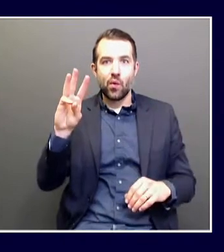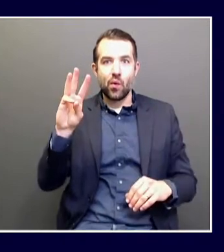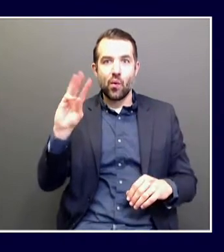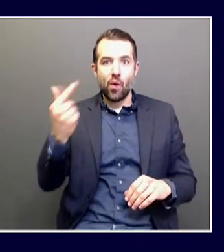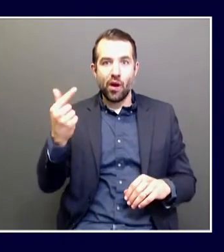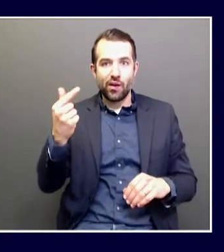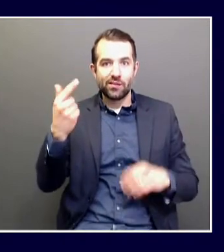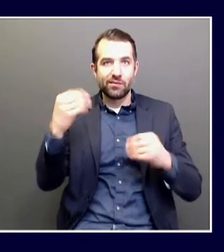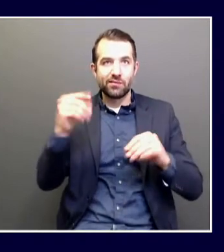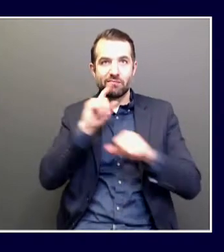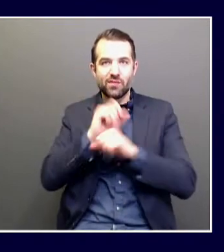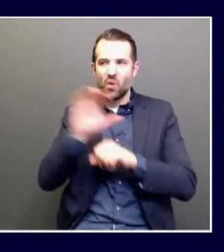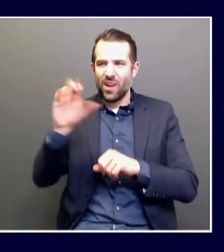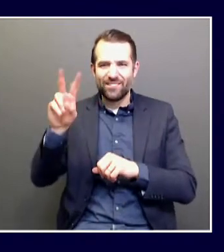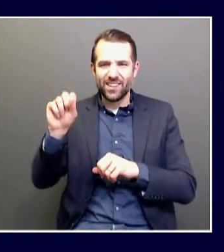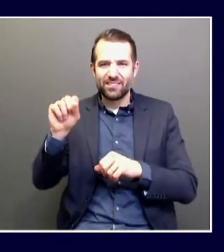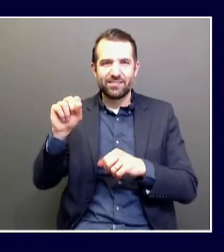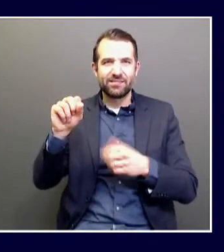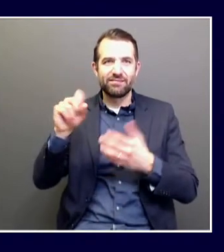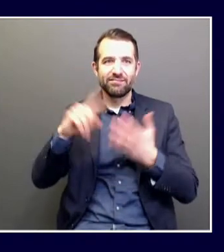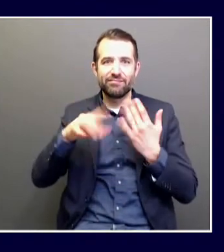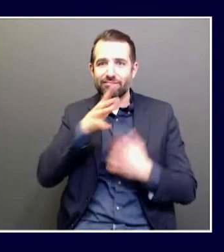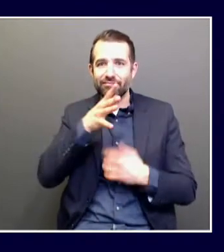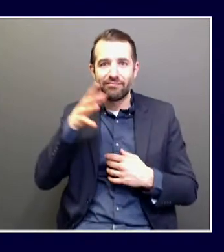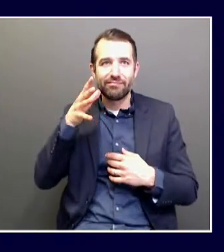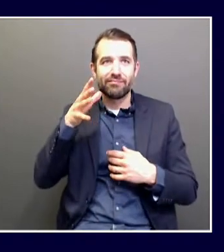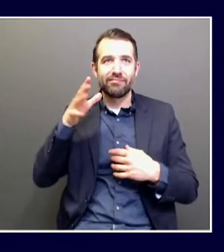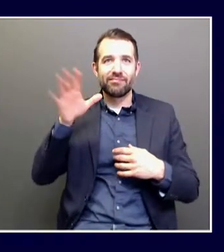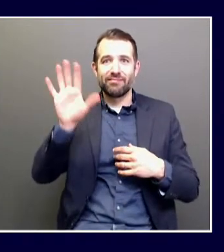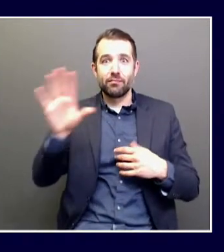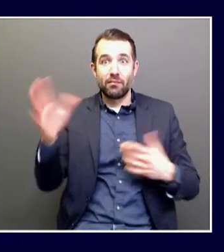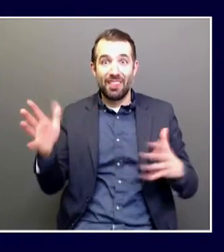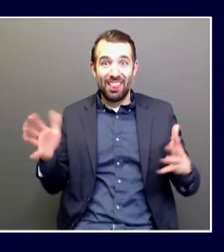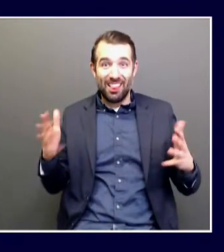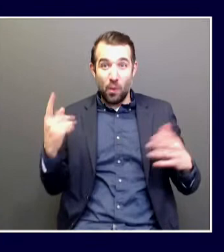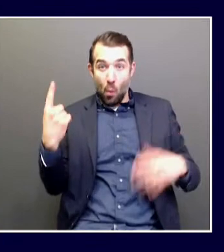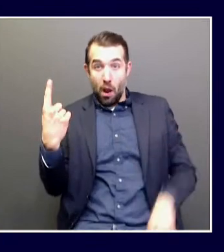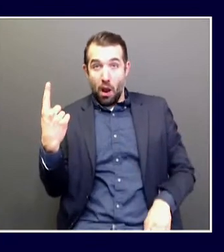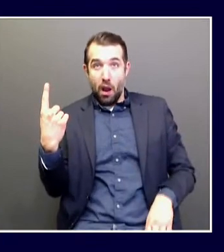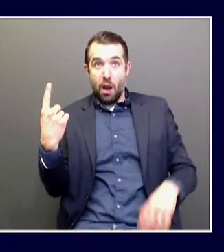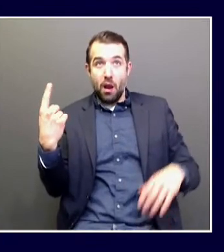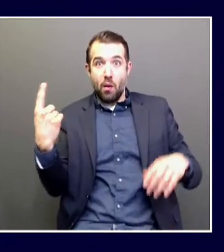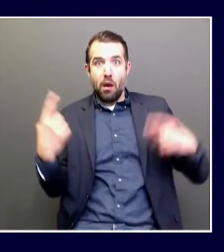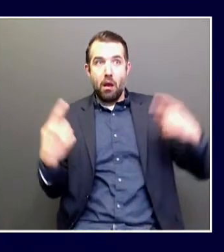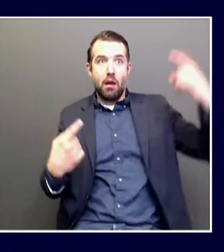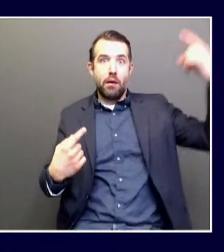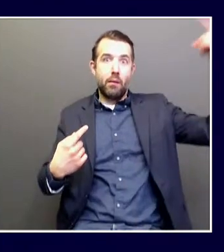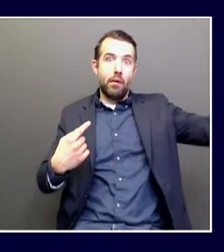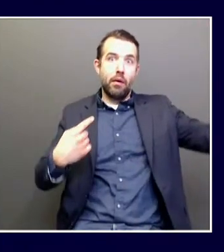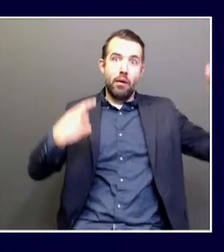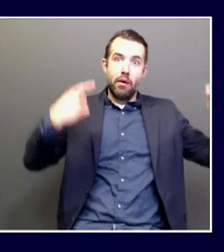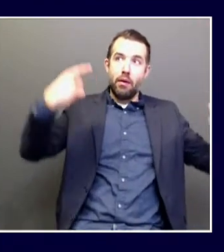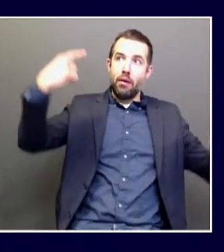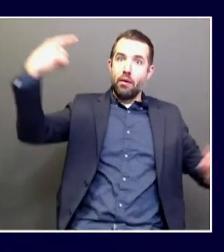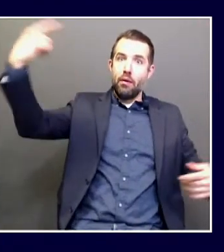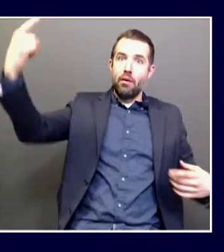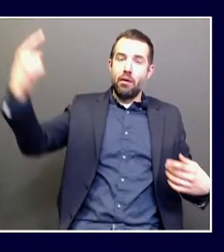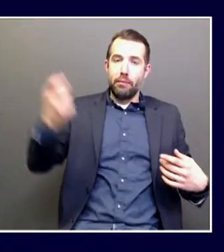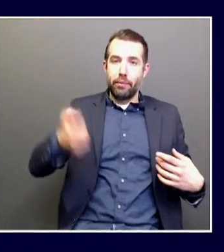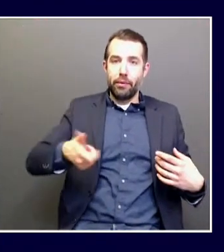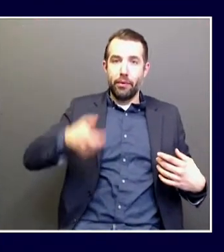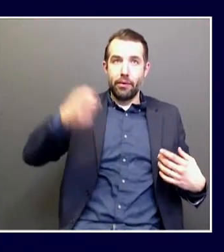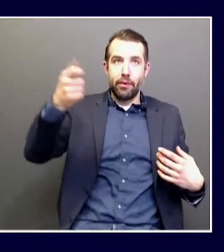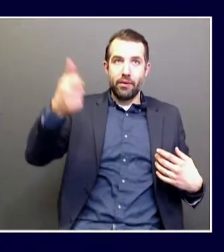So are these efforts to expand testing locations extended to those areas? They